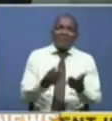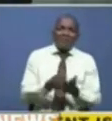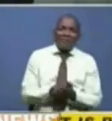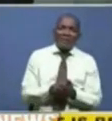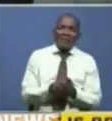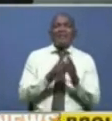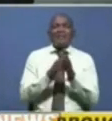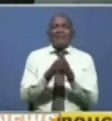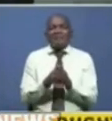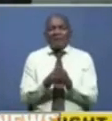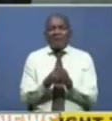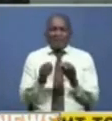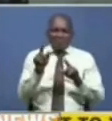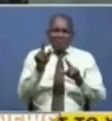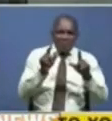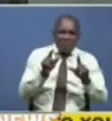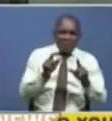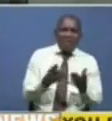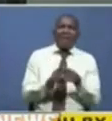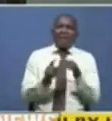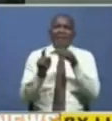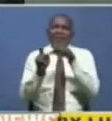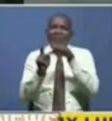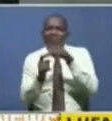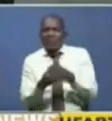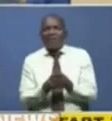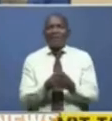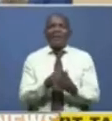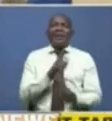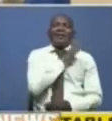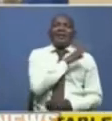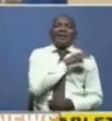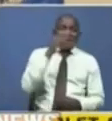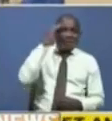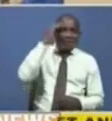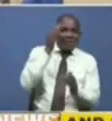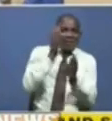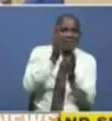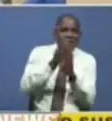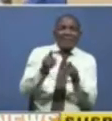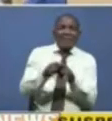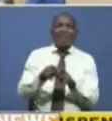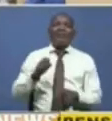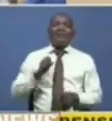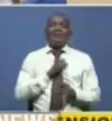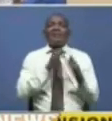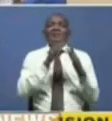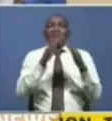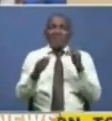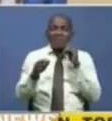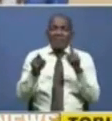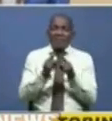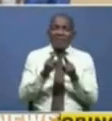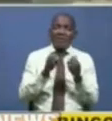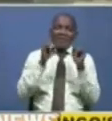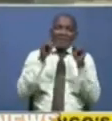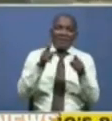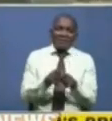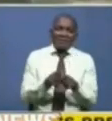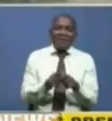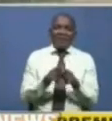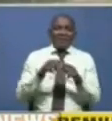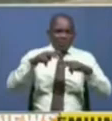as diagnostic and imaging, clinical psychology wings and staff quarters, as well as an education and